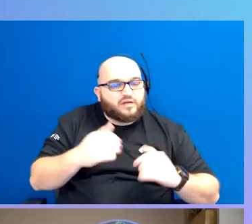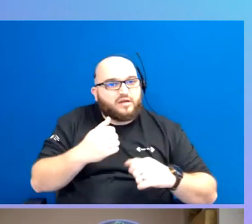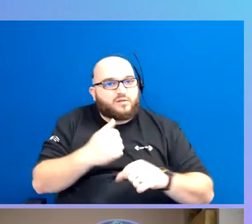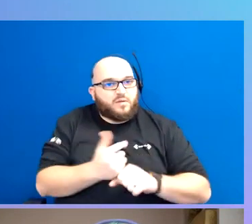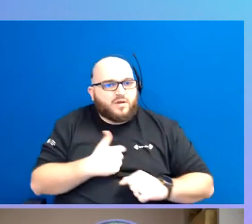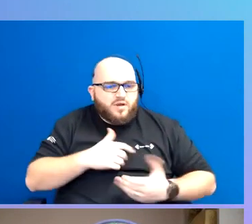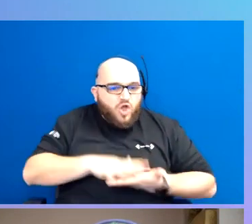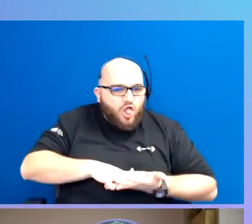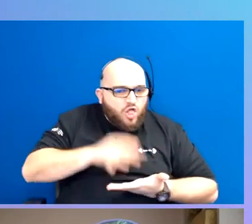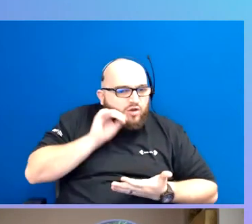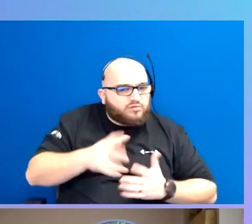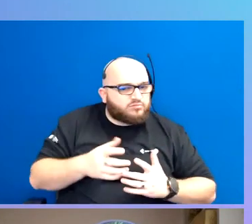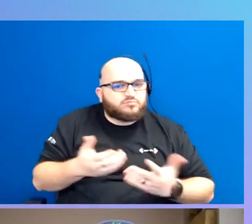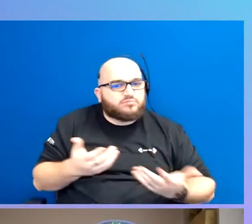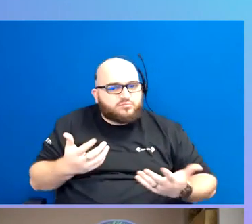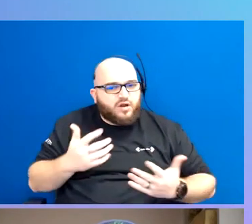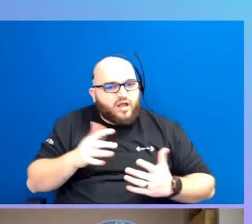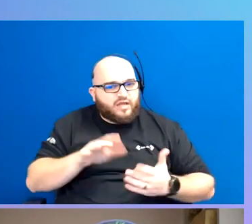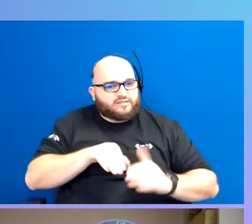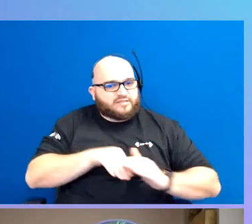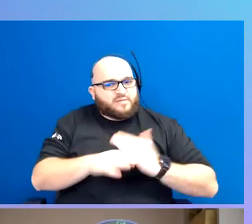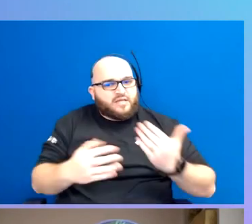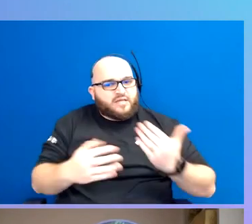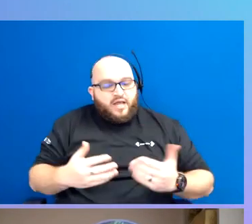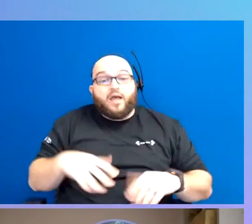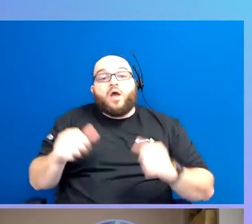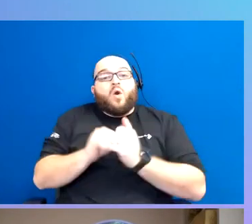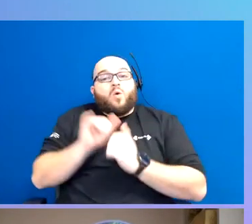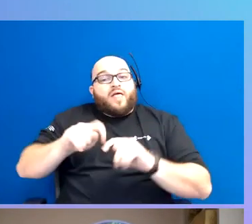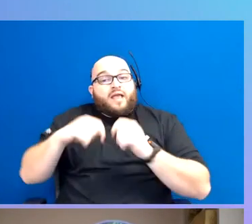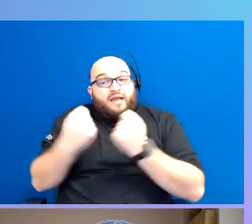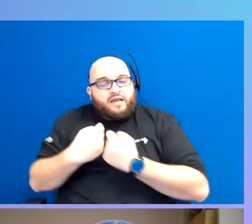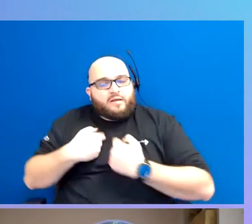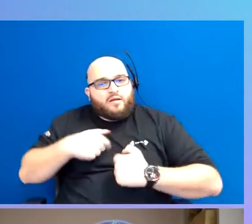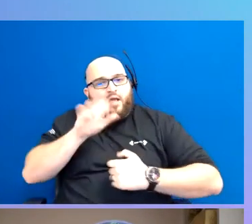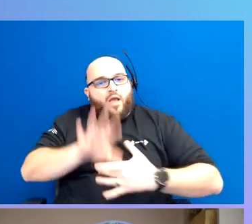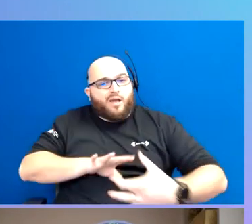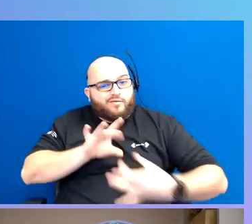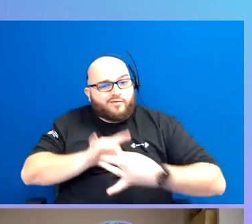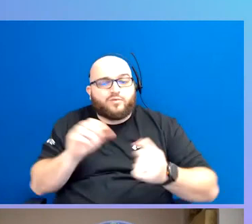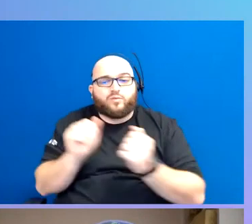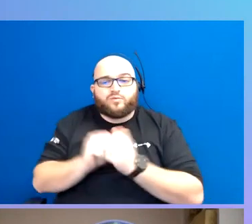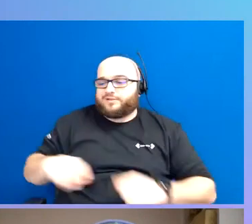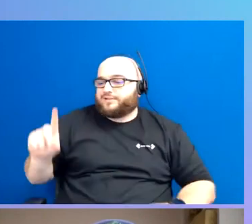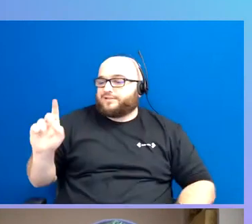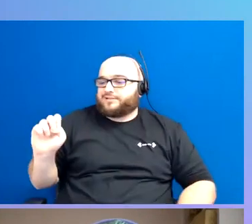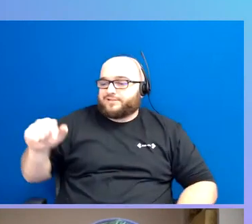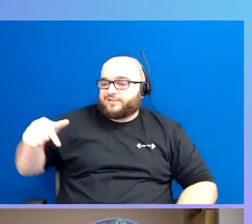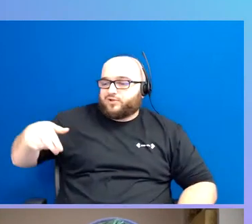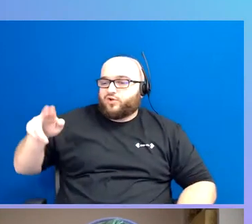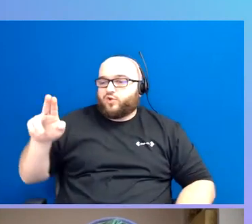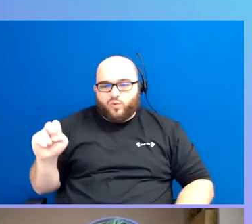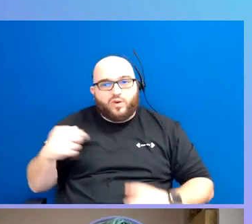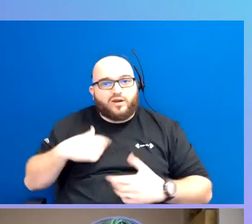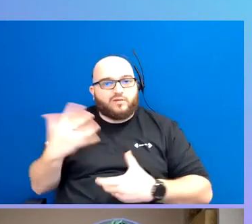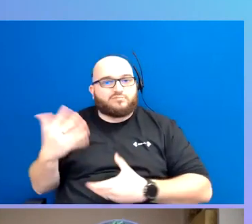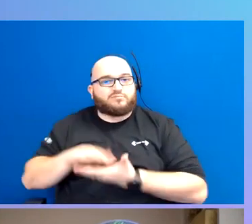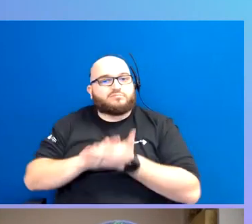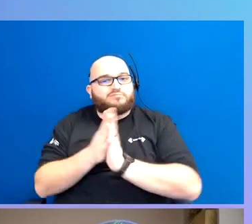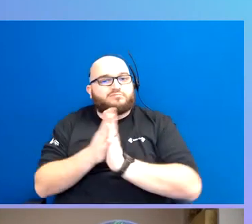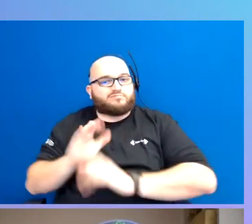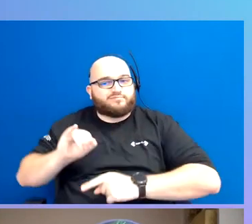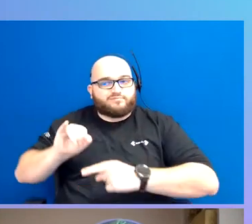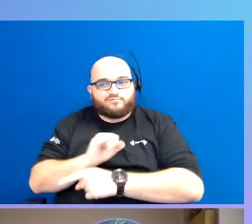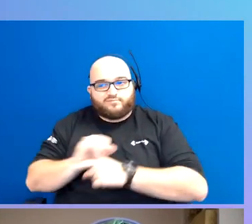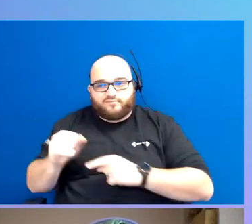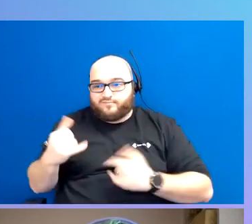the start. And through that project team, I was able to make connections with DQ Systems and join as an intern here at DQ. And